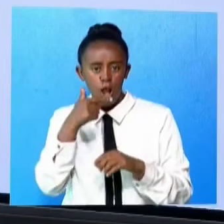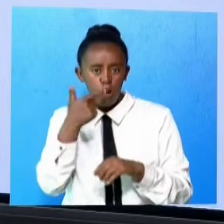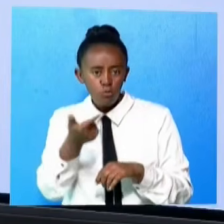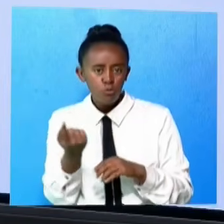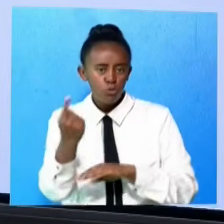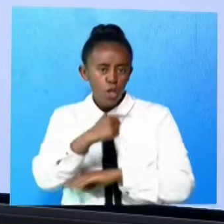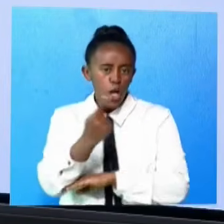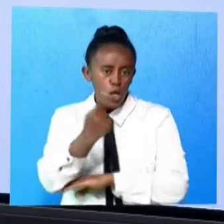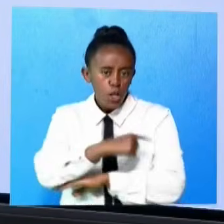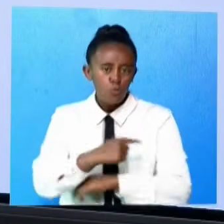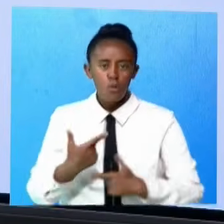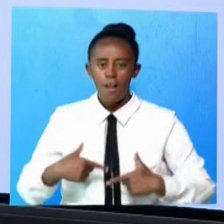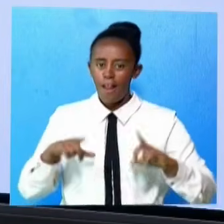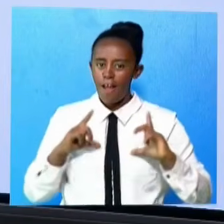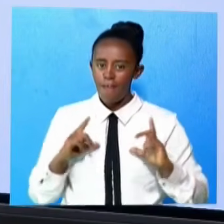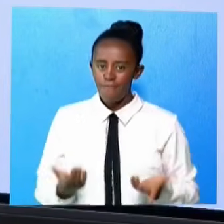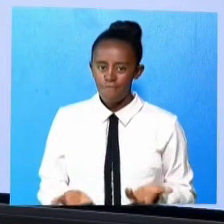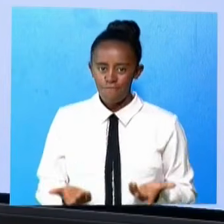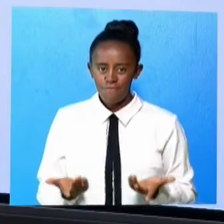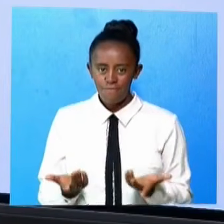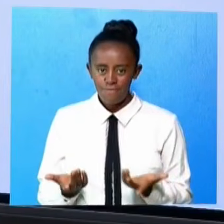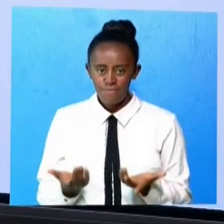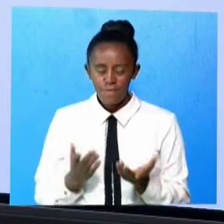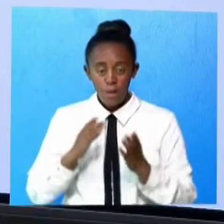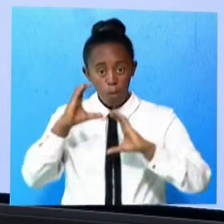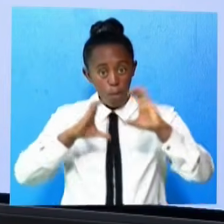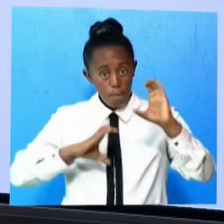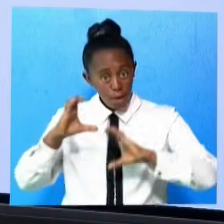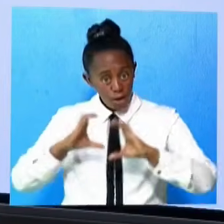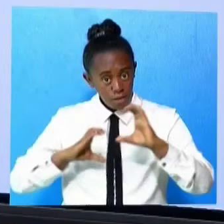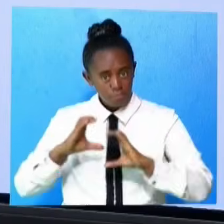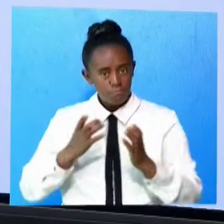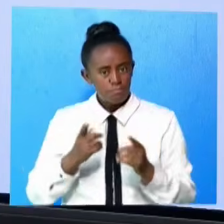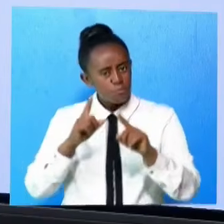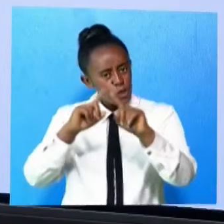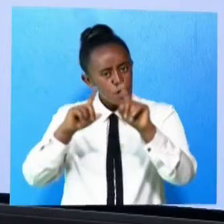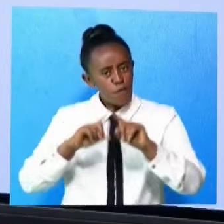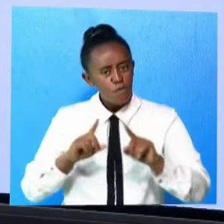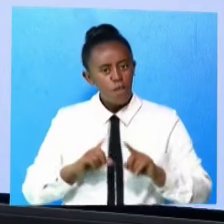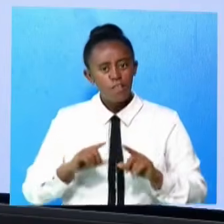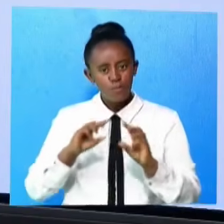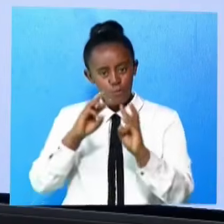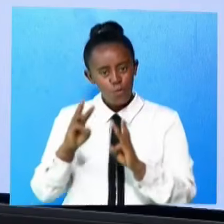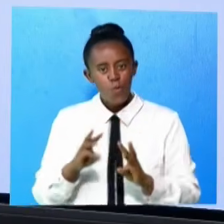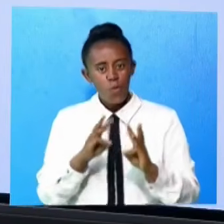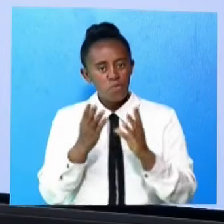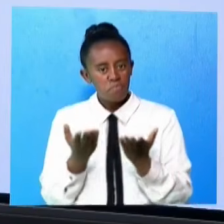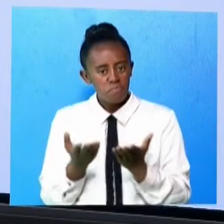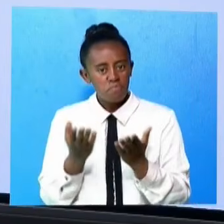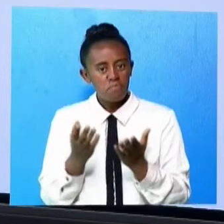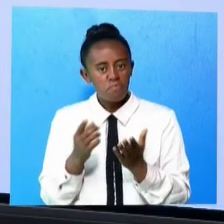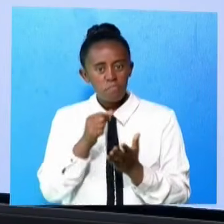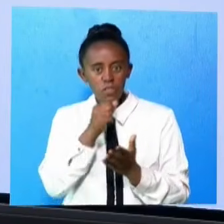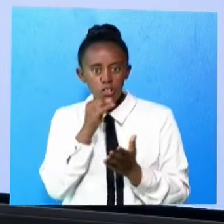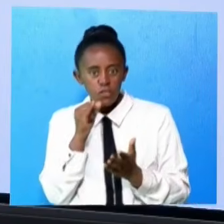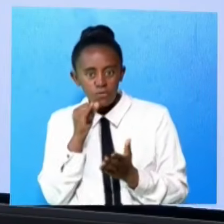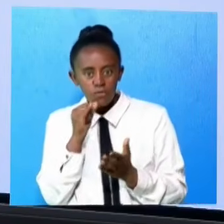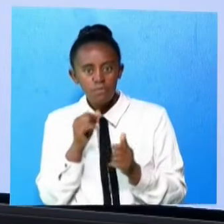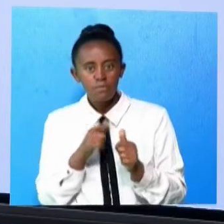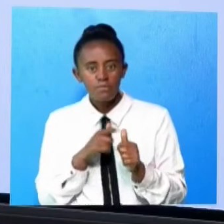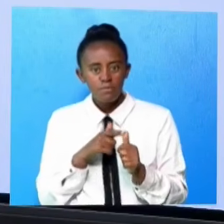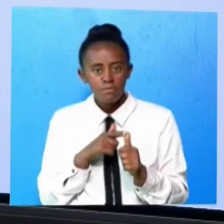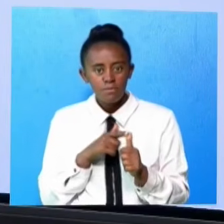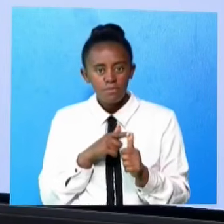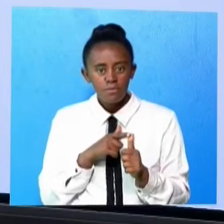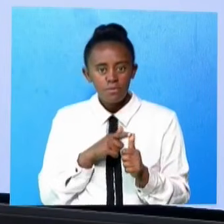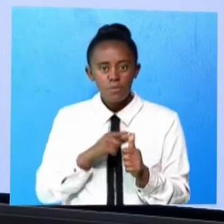day-to-day life. Comparatives can be formed in different ways. Some adjectives are formed with